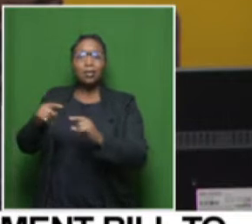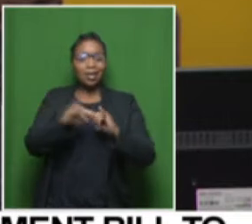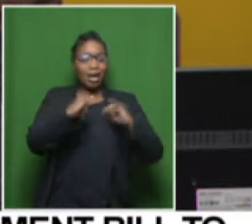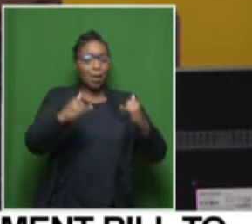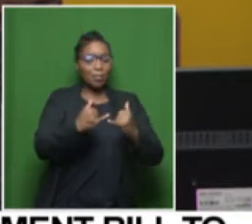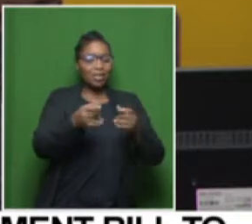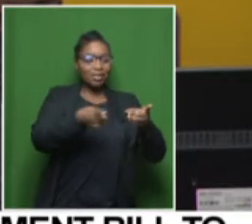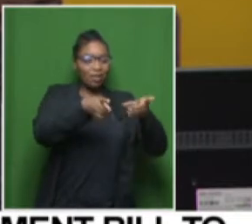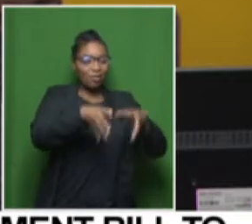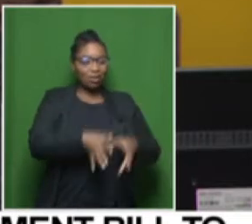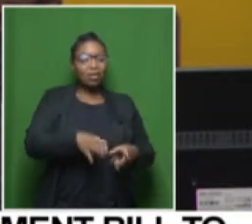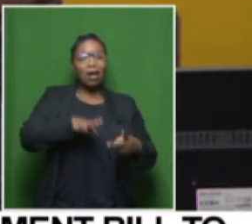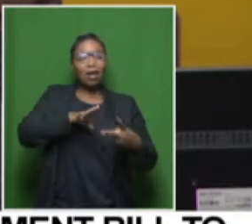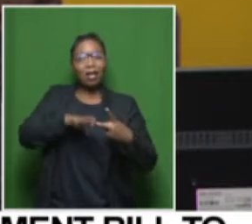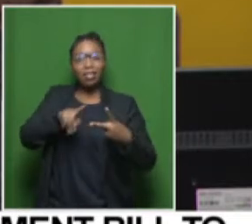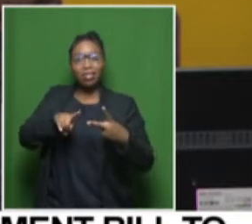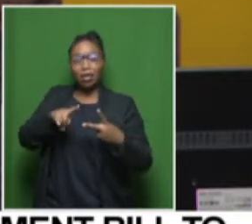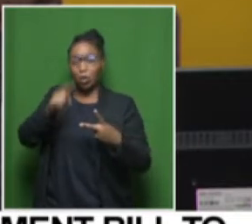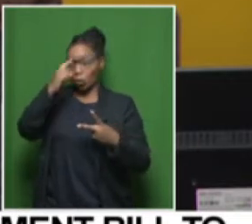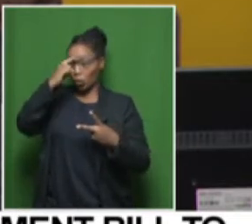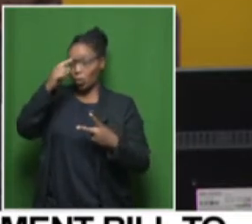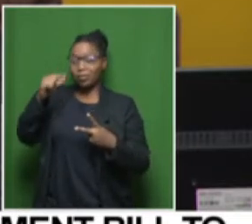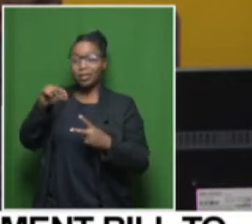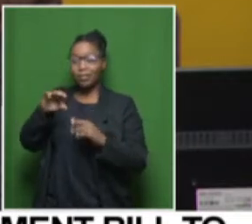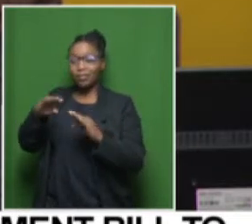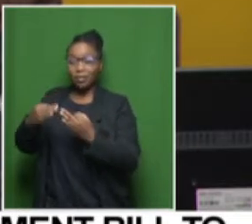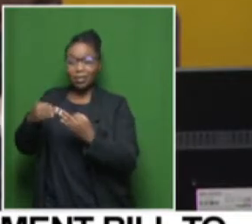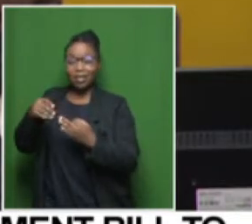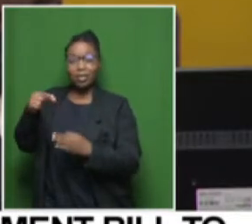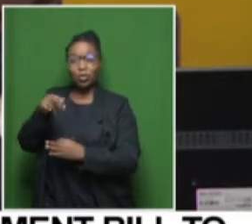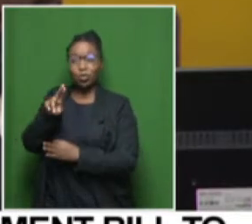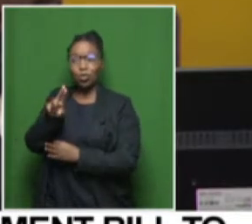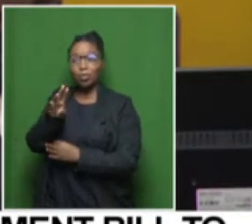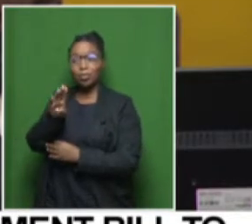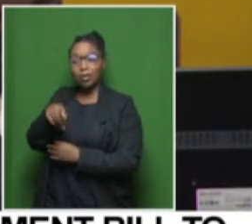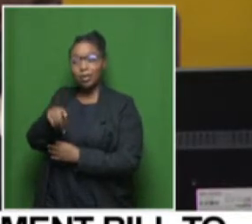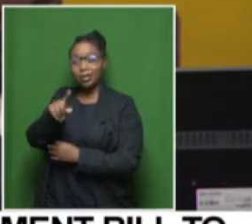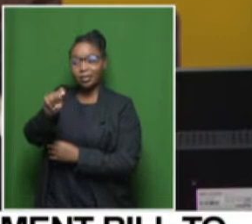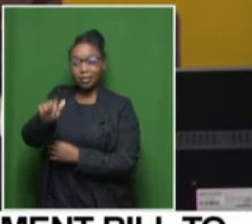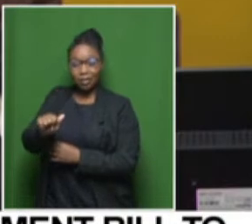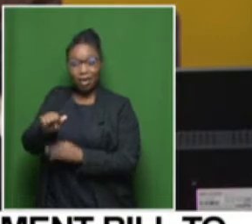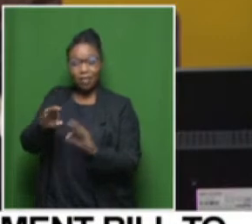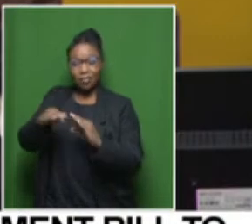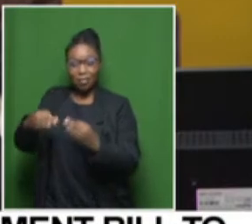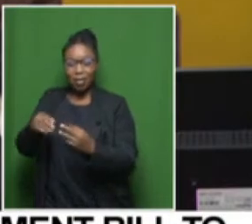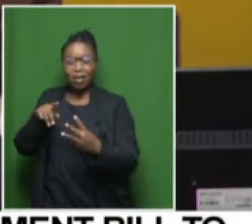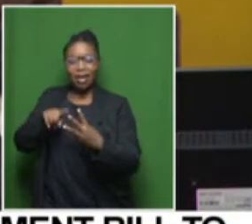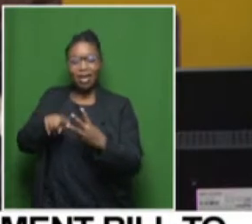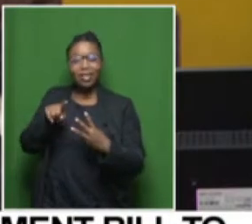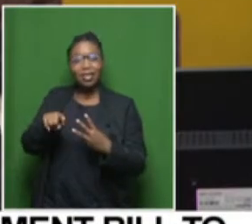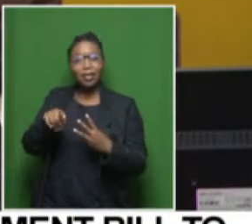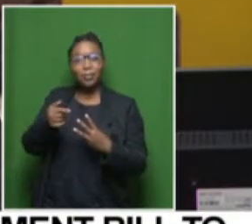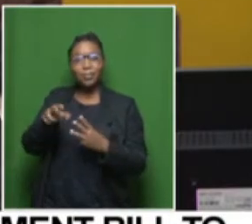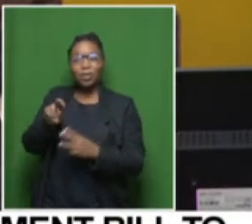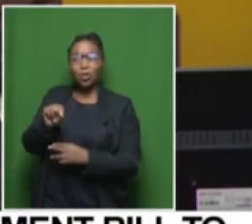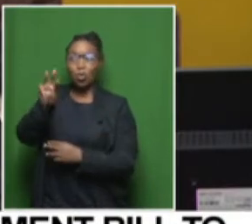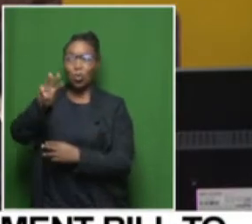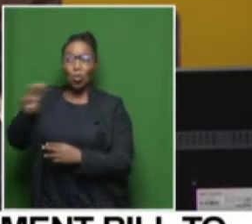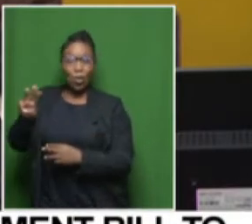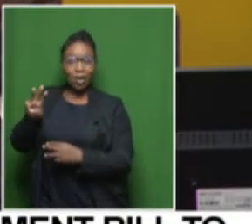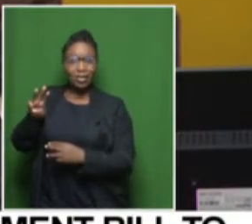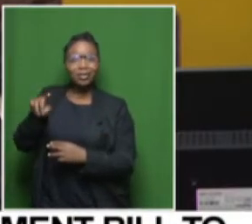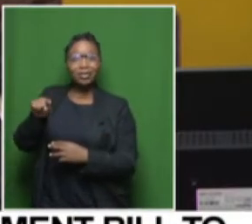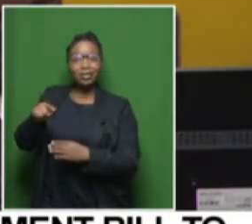Gupta associate involved in the corrupt Estina dairy project. This is on charges